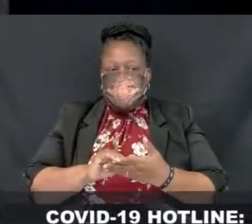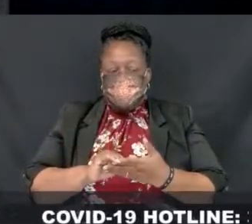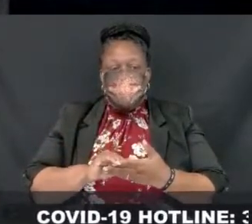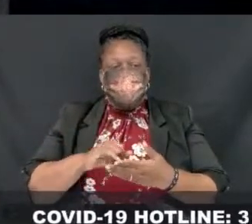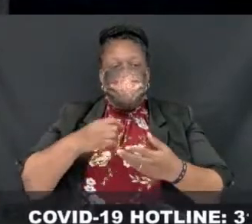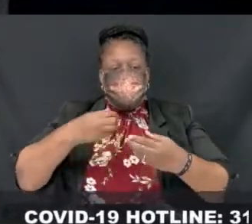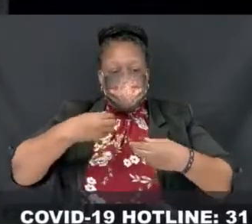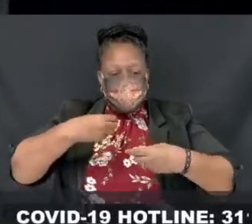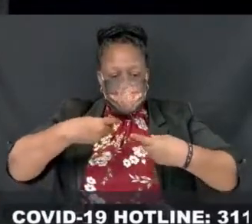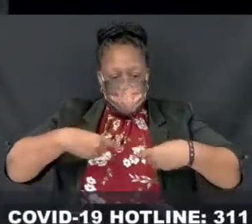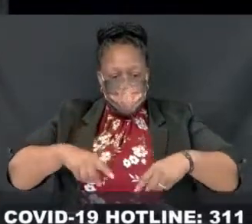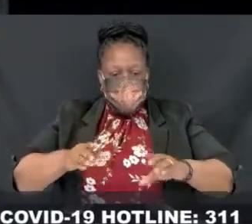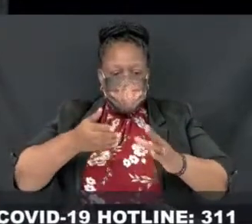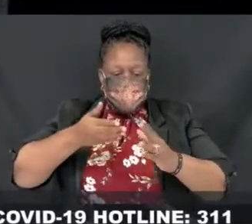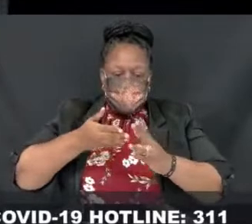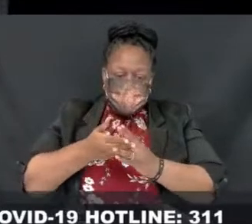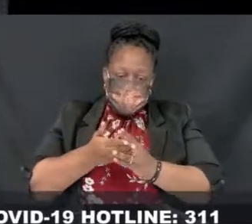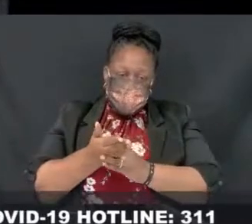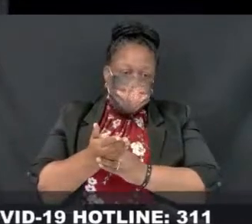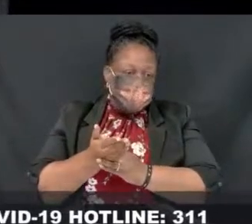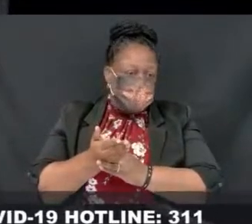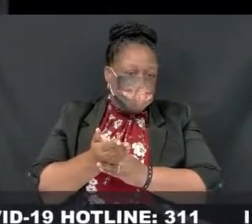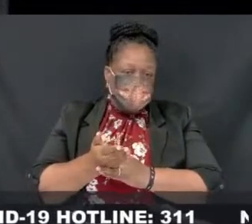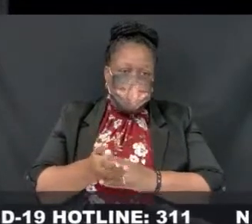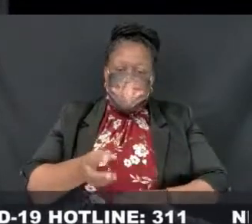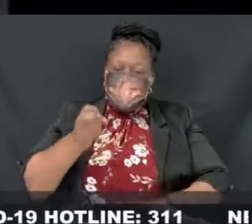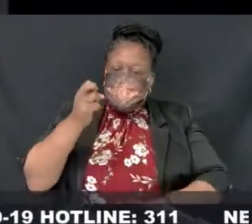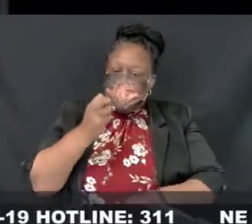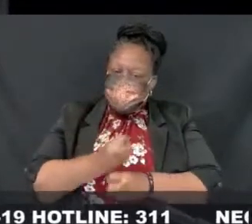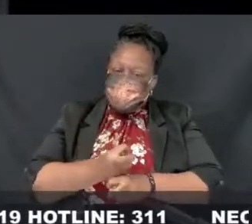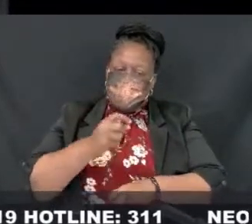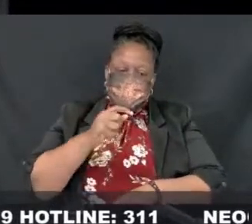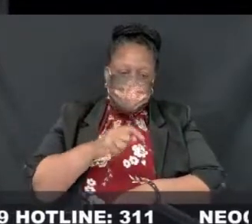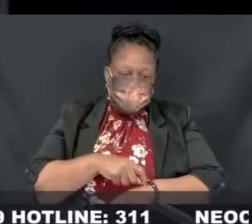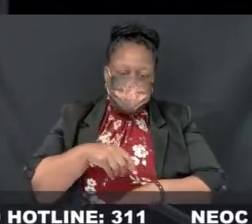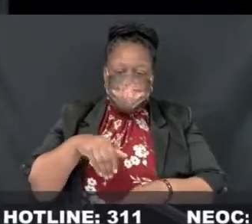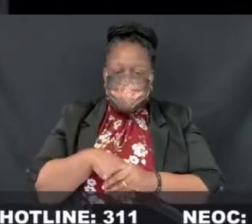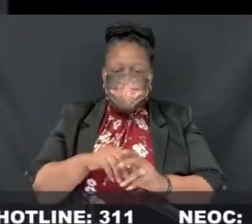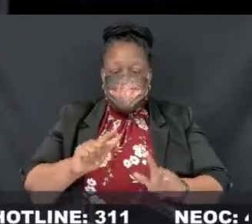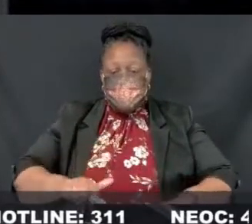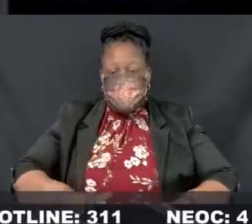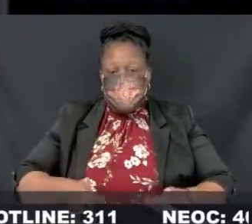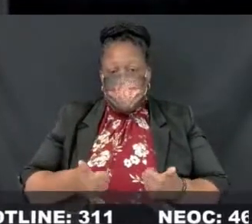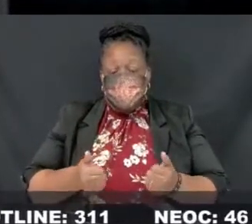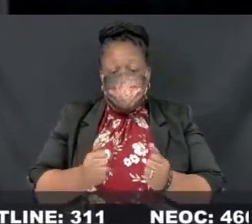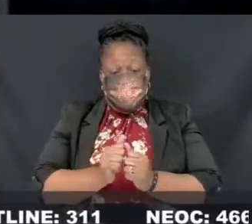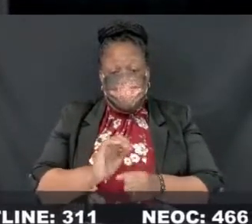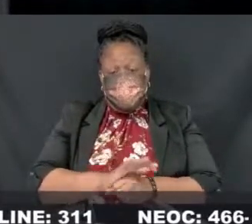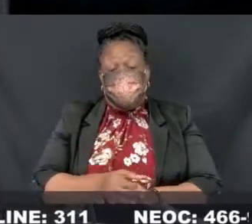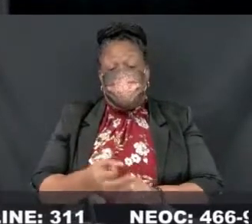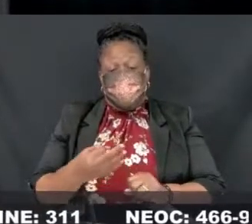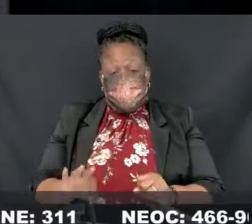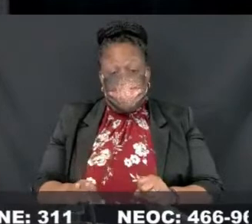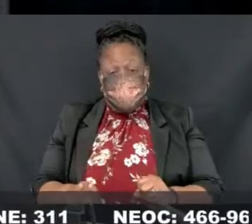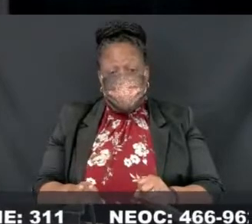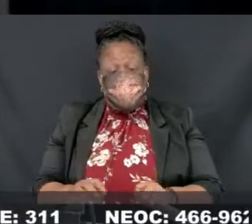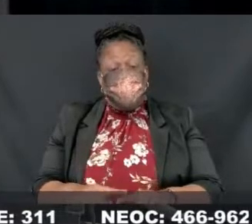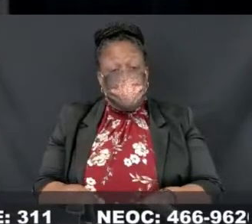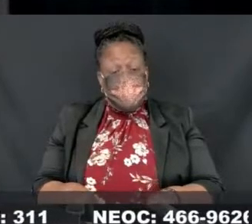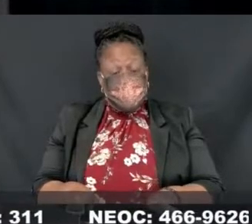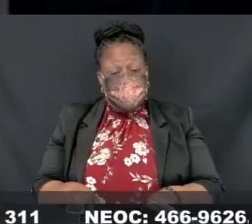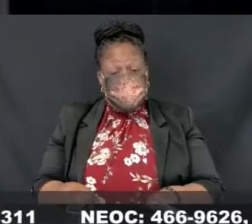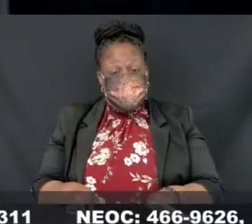critical crisis in our lifetime. I want to thank everyone. But I must say to you,